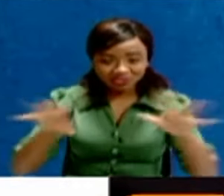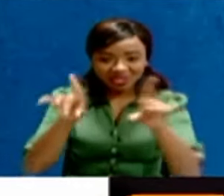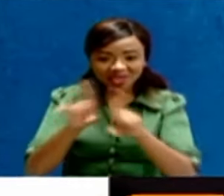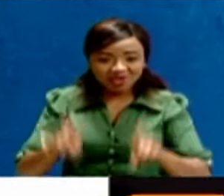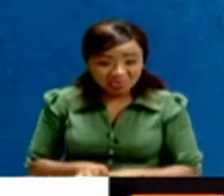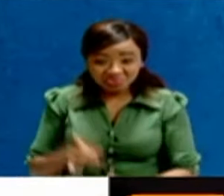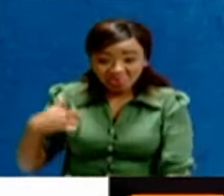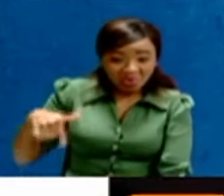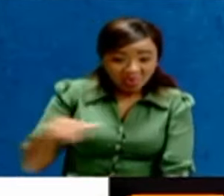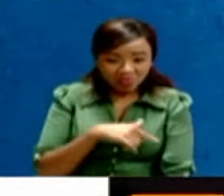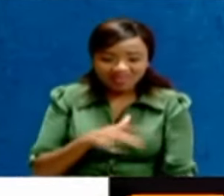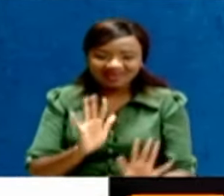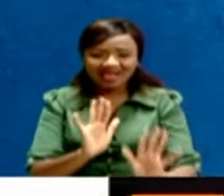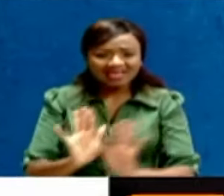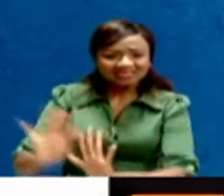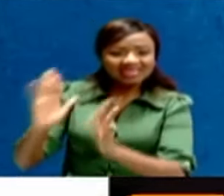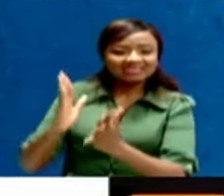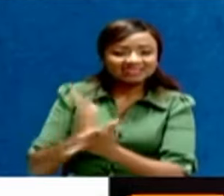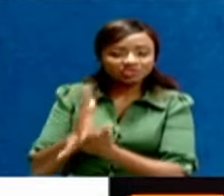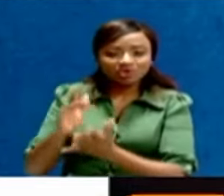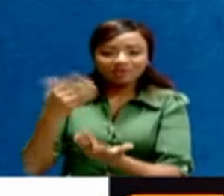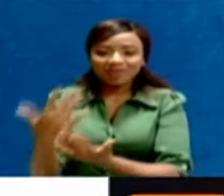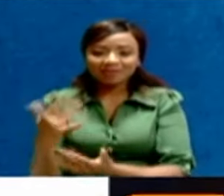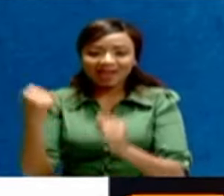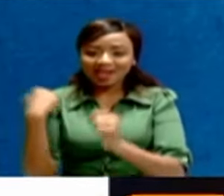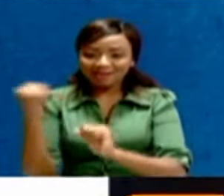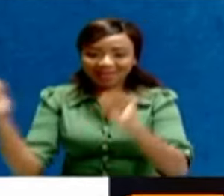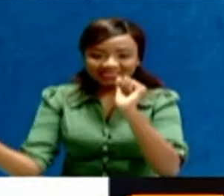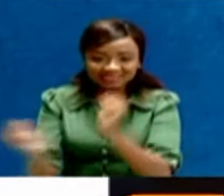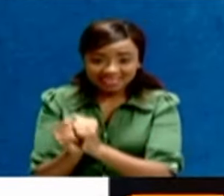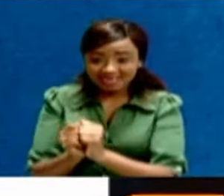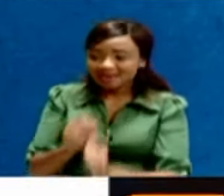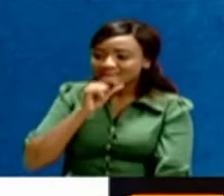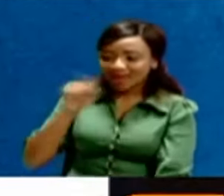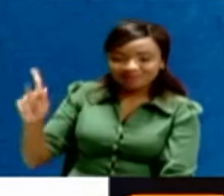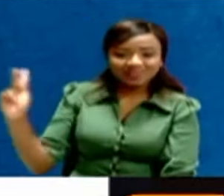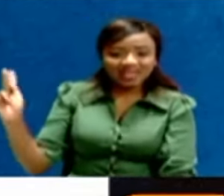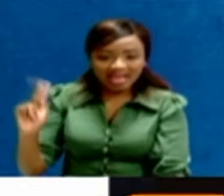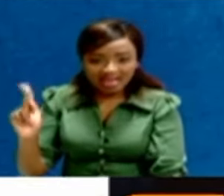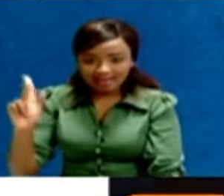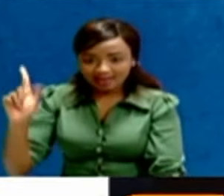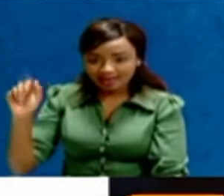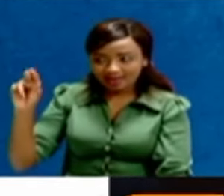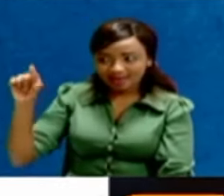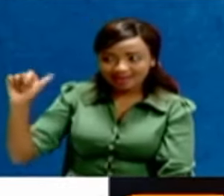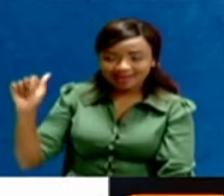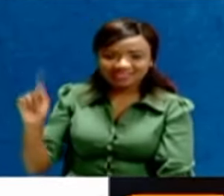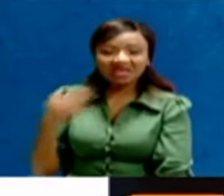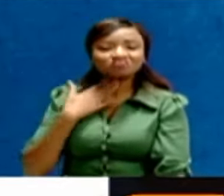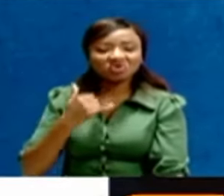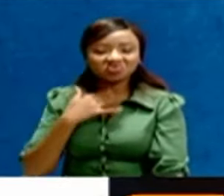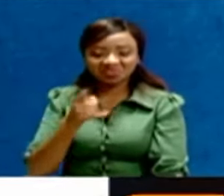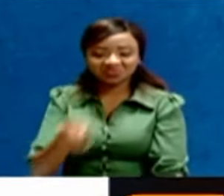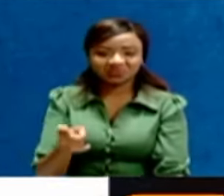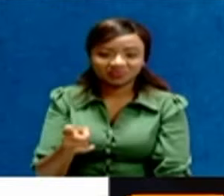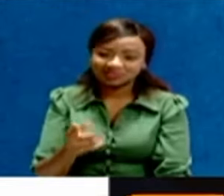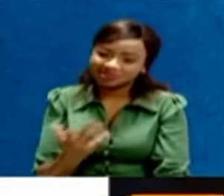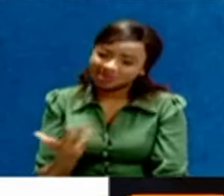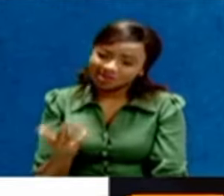away from session paper number 10, which is what Kangata, the Honorable Senator Kangata, seems to be taking us